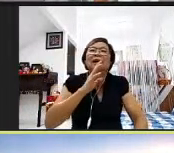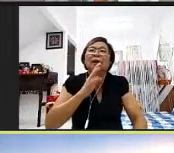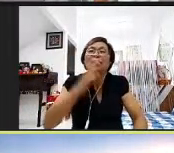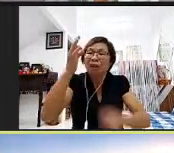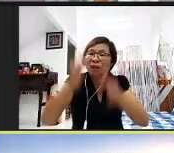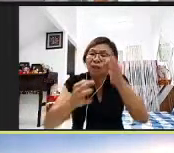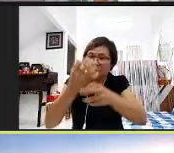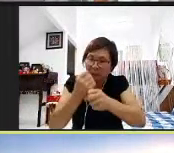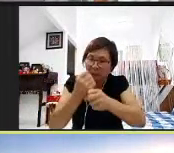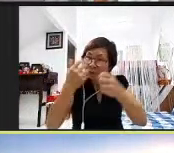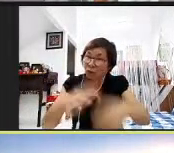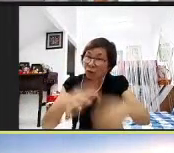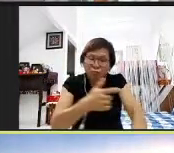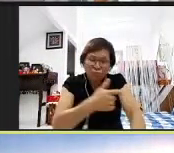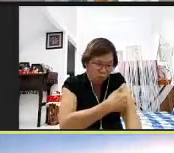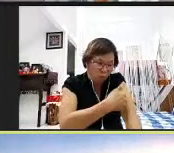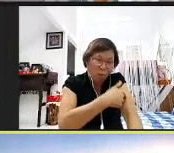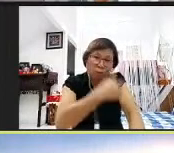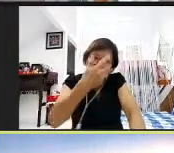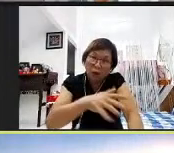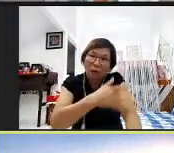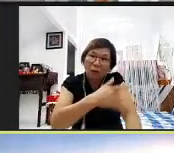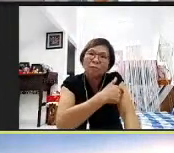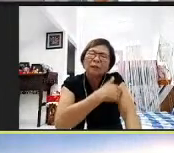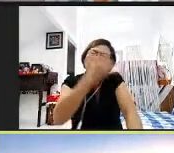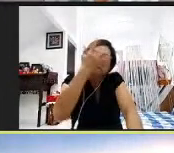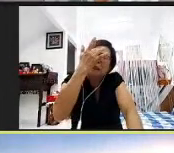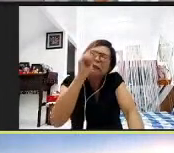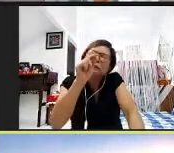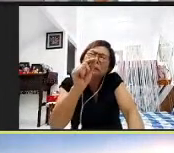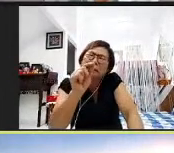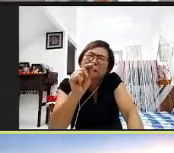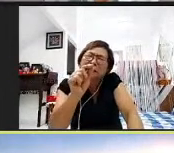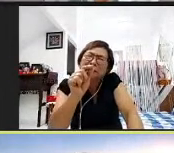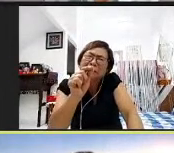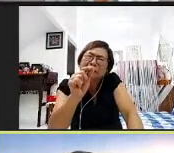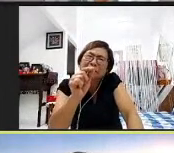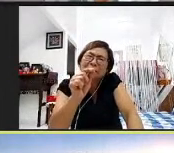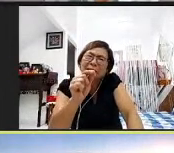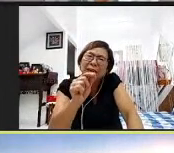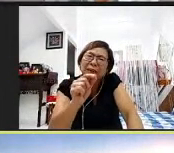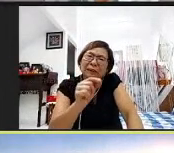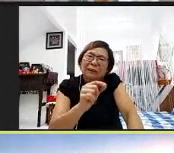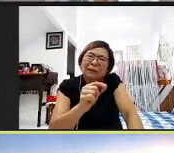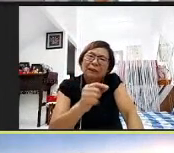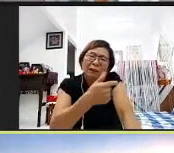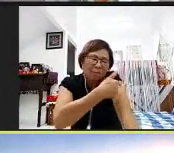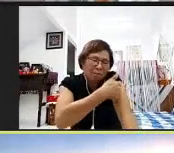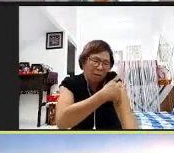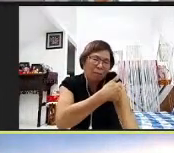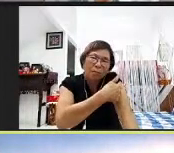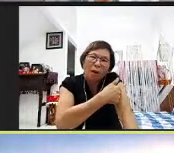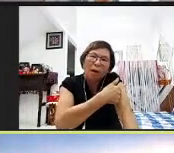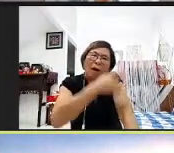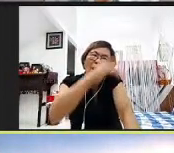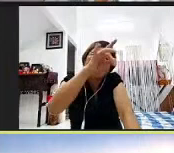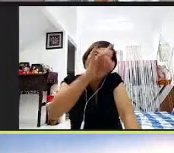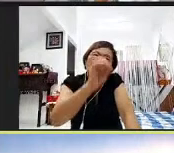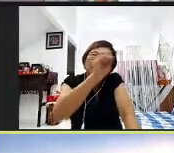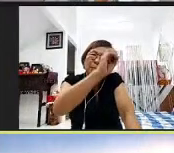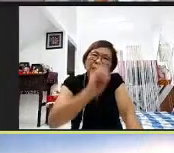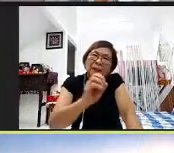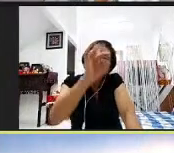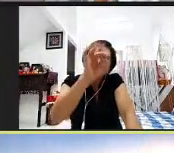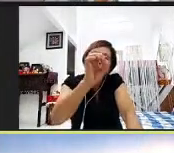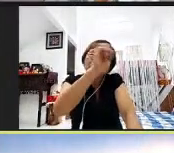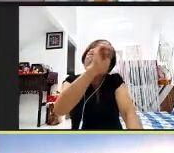get vaccinated, usually you get very mild symptoms because it's intramuscular injections. So 80% of people will get